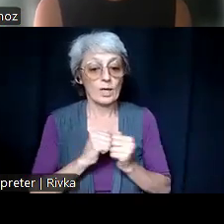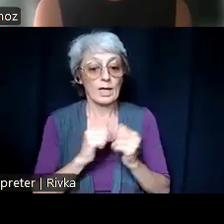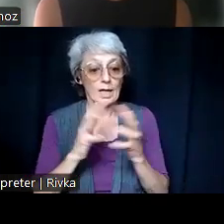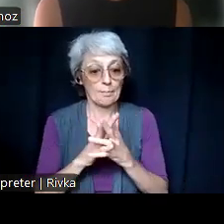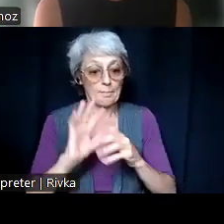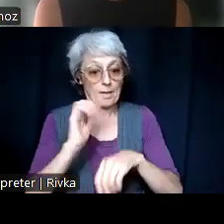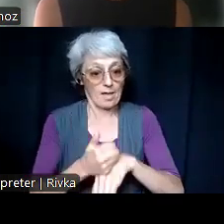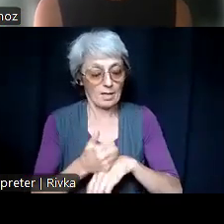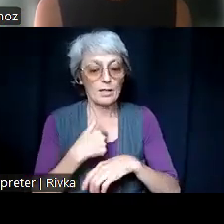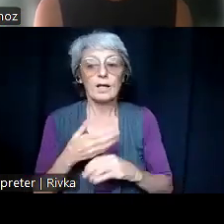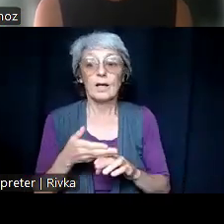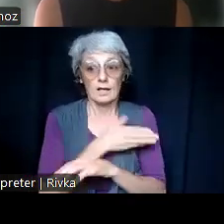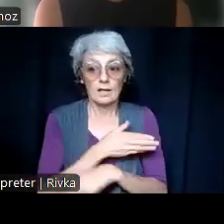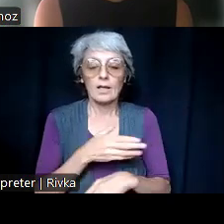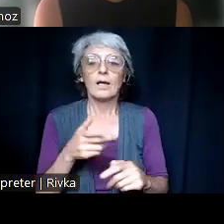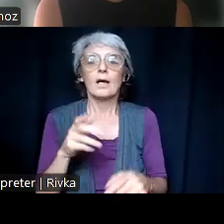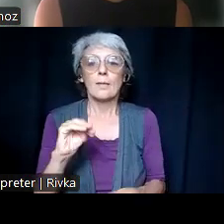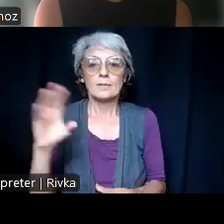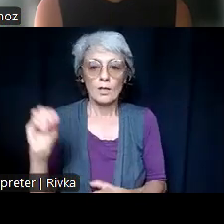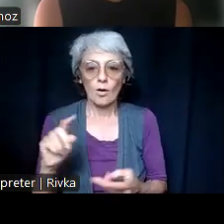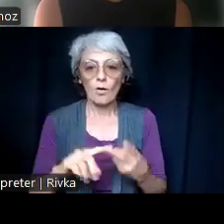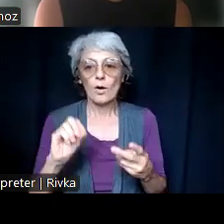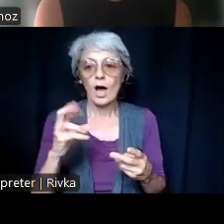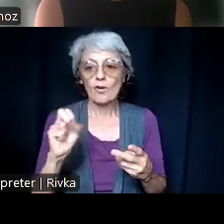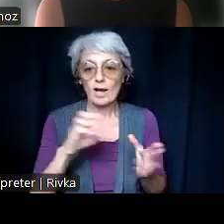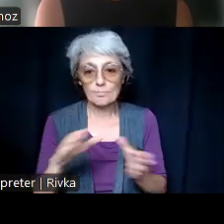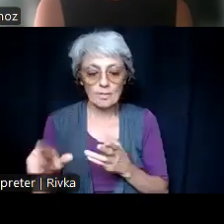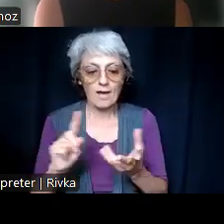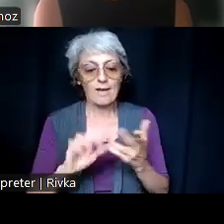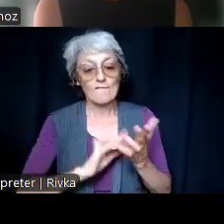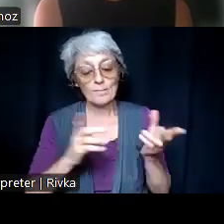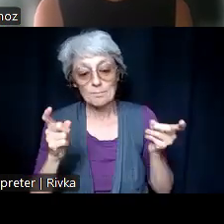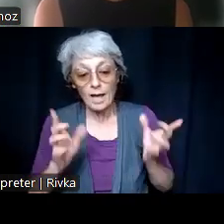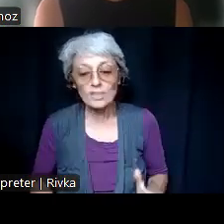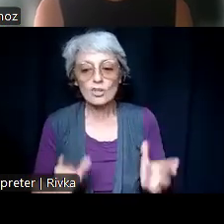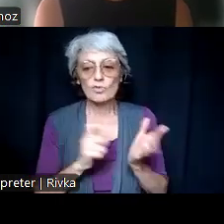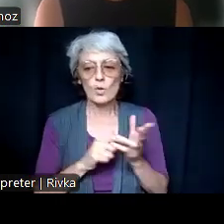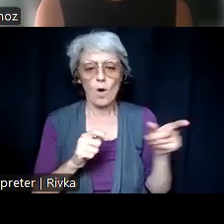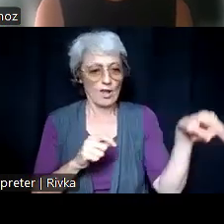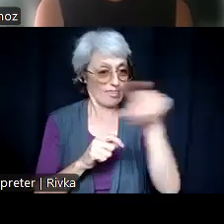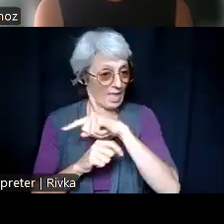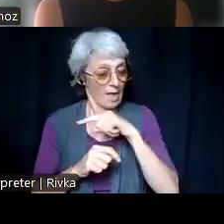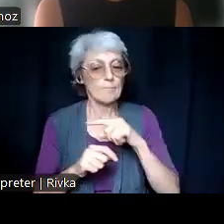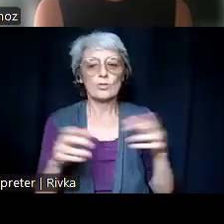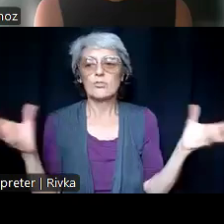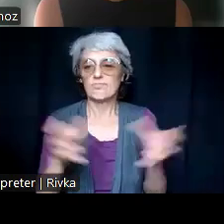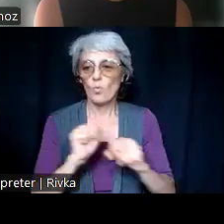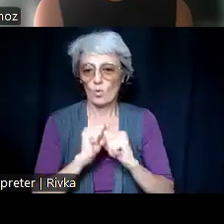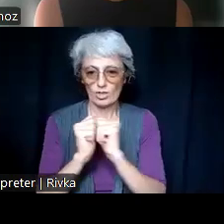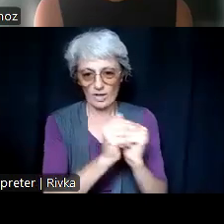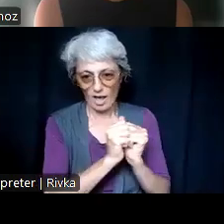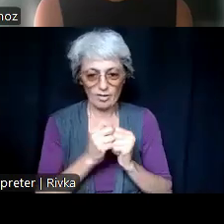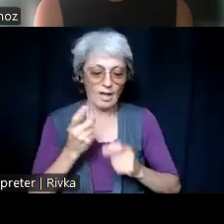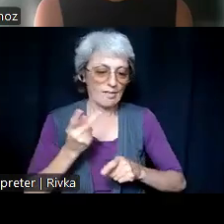the MCOs and the Ohio Rise Plan, as well as our pharmacy manager, to work together to develop